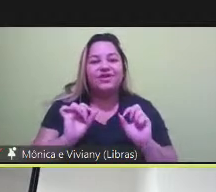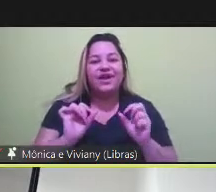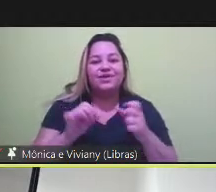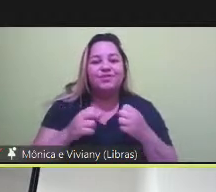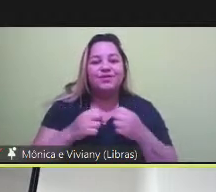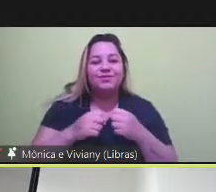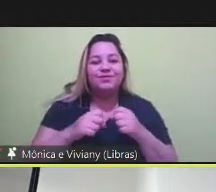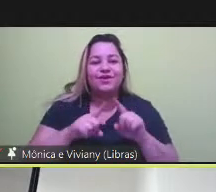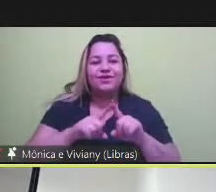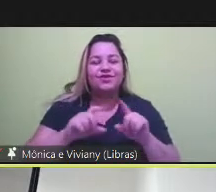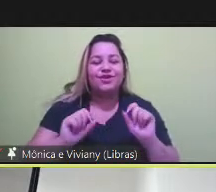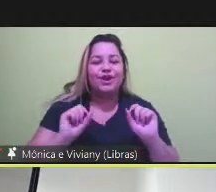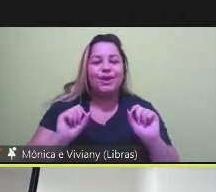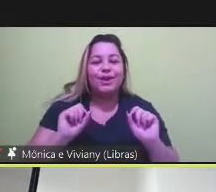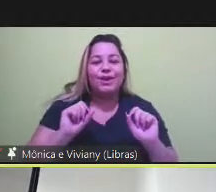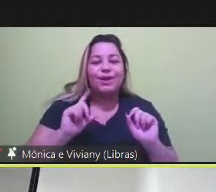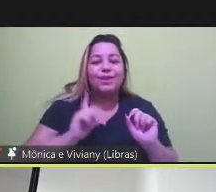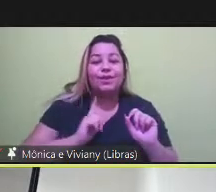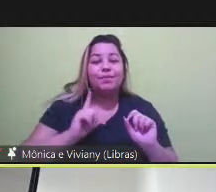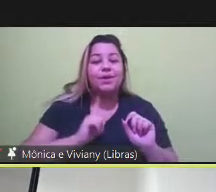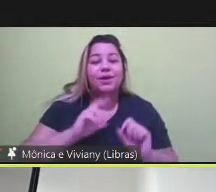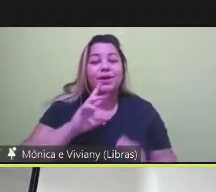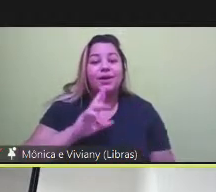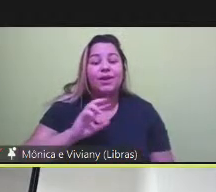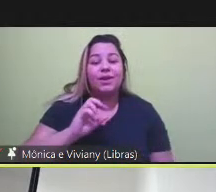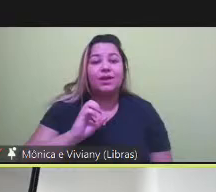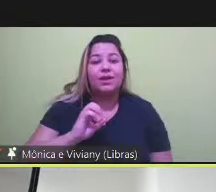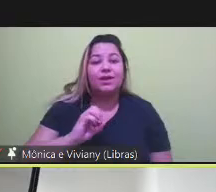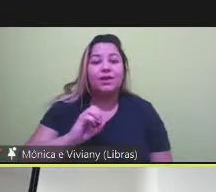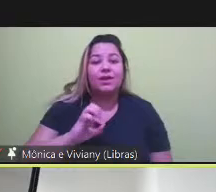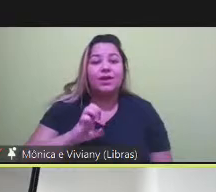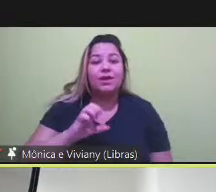after the implementation of the tax.